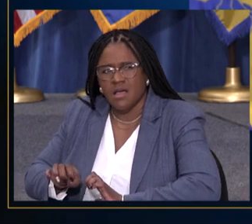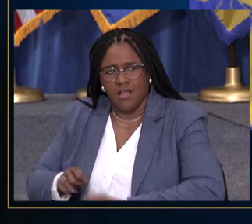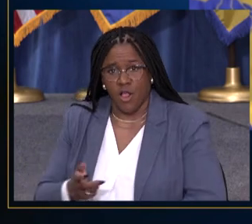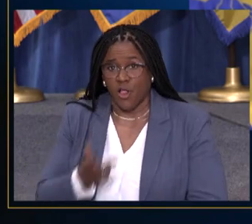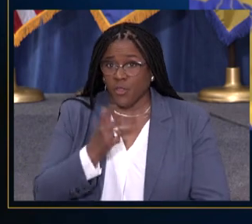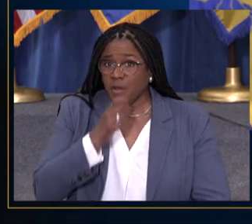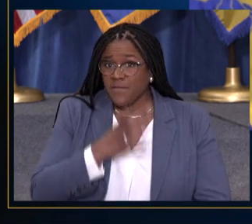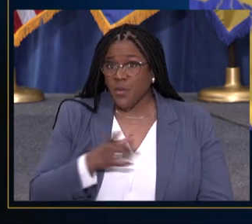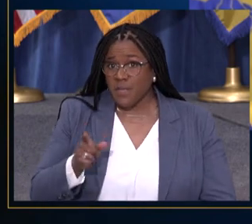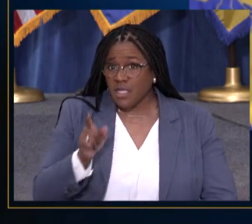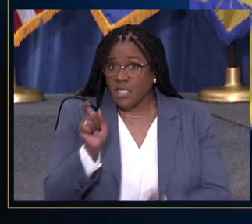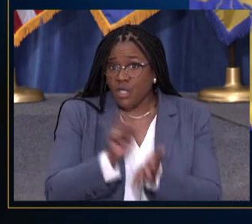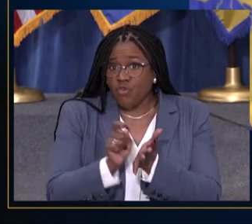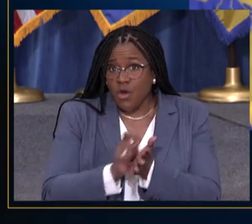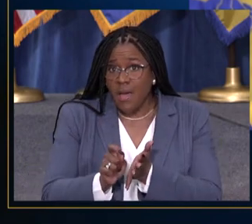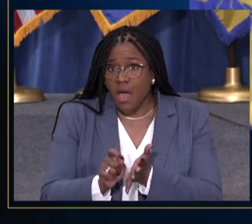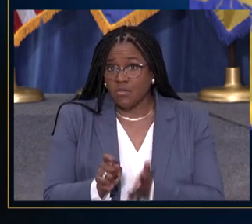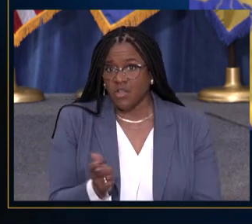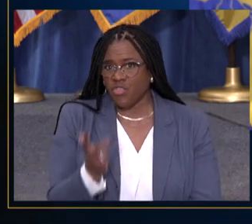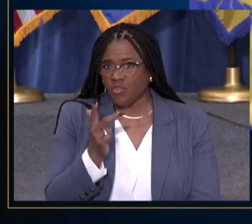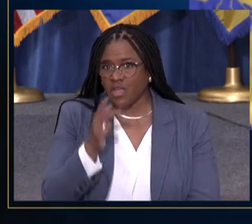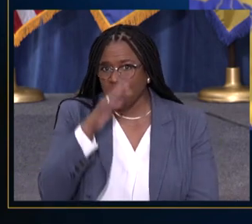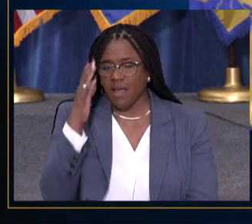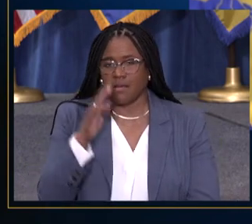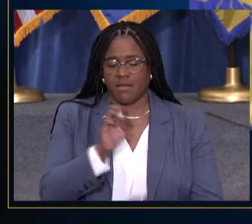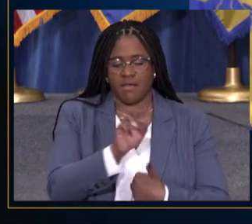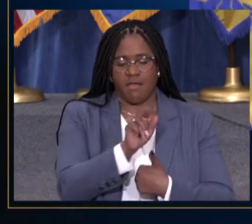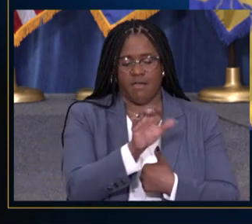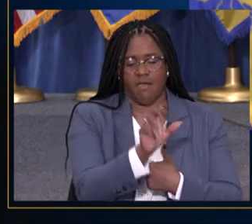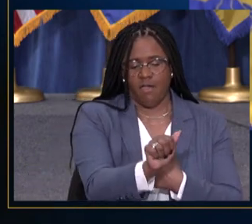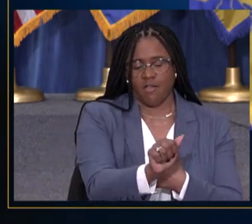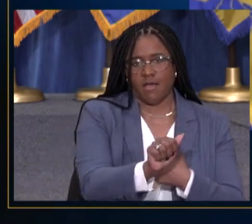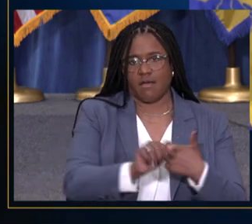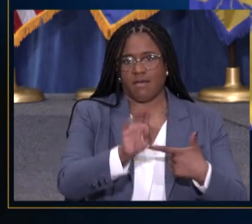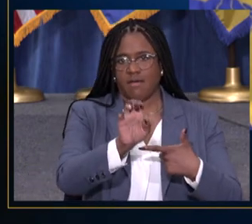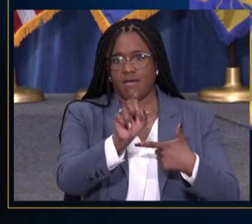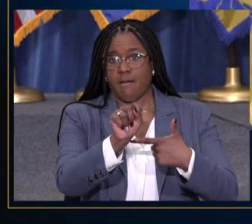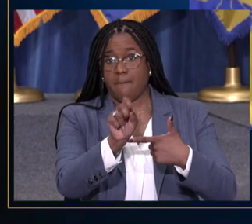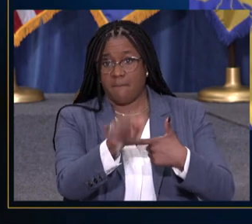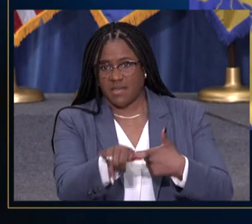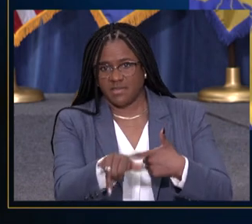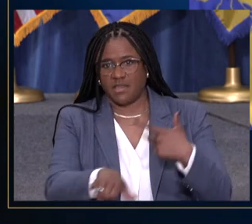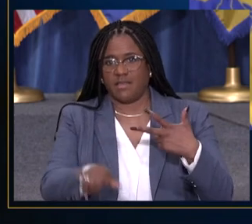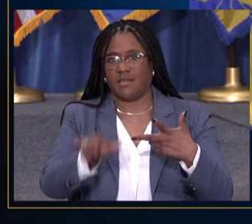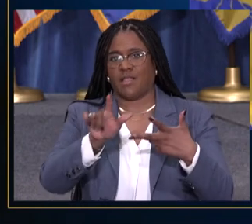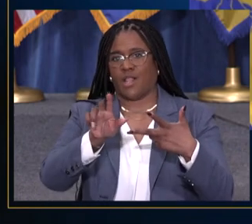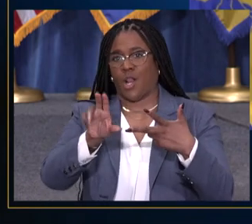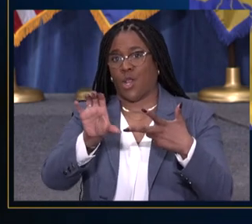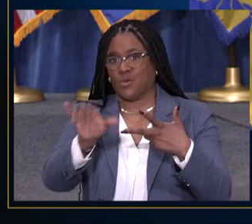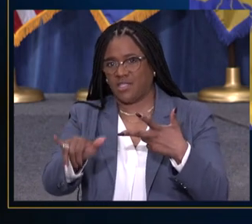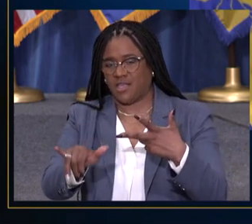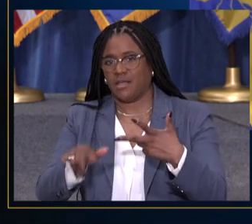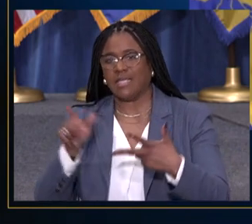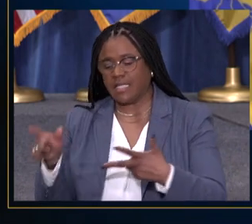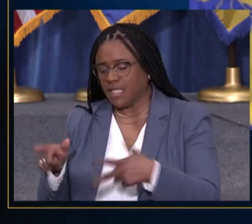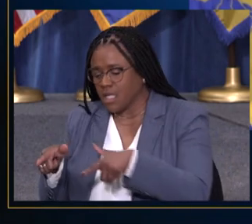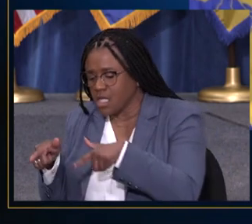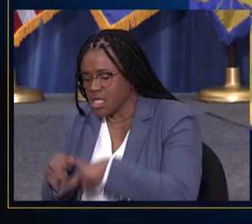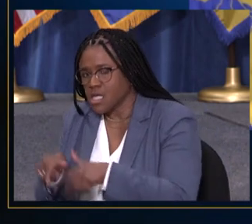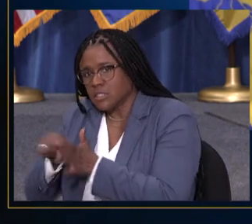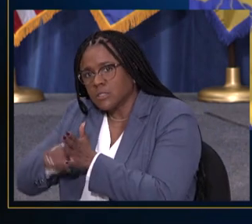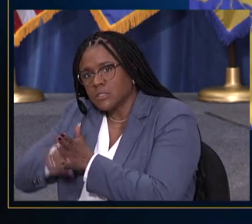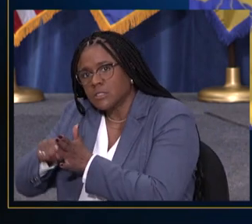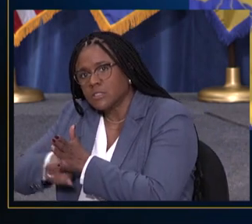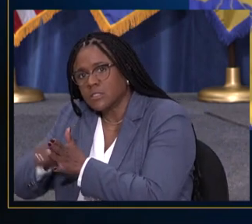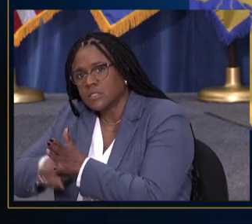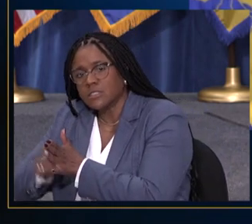wrote an autobiography about it, Annika, Betsy, and Lucy, he callously performed these vaginal and pelvic surgeries without the